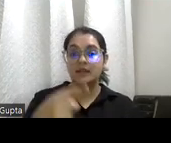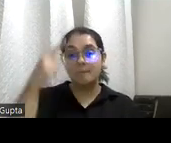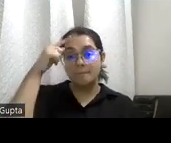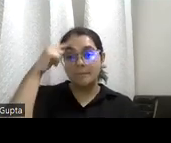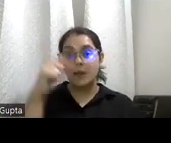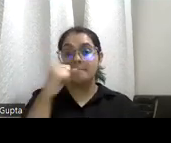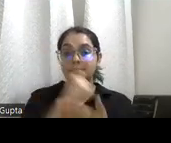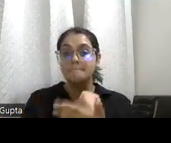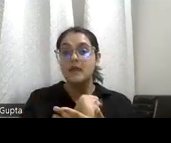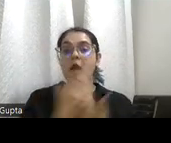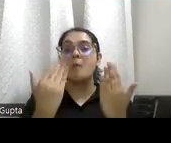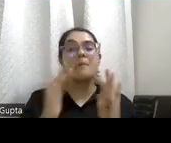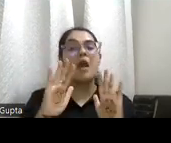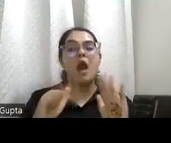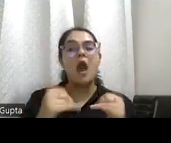Because this is only possible.